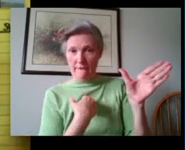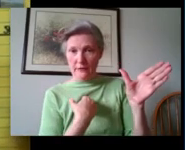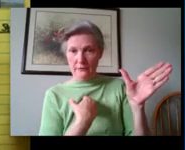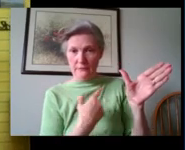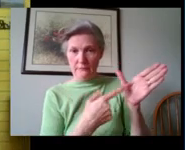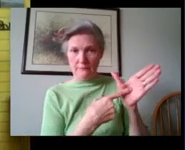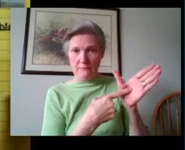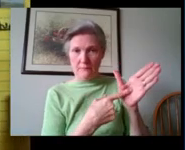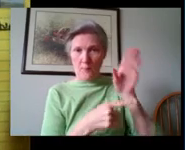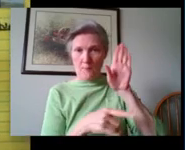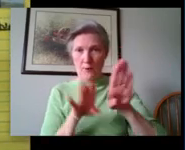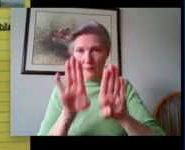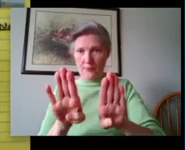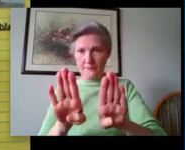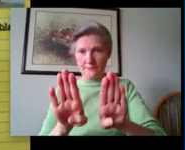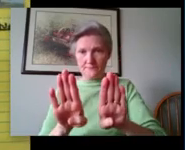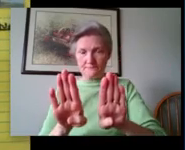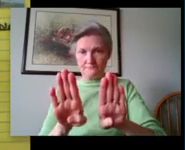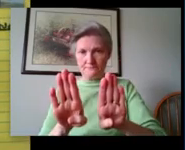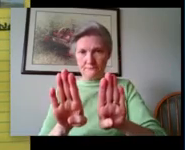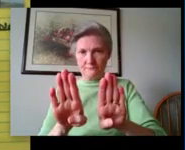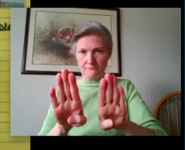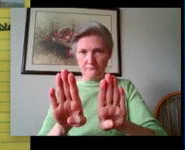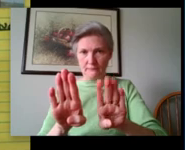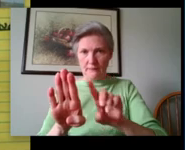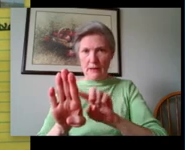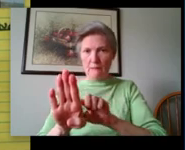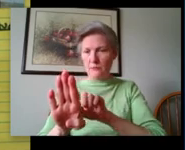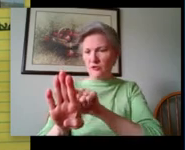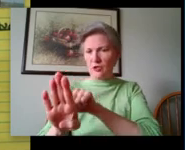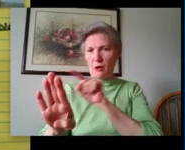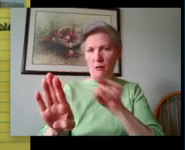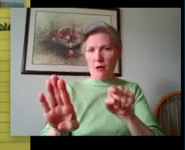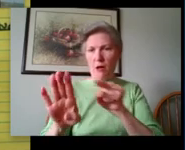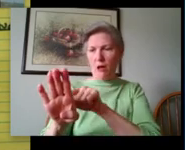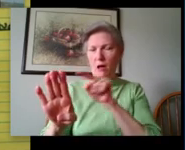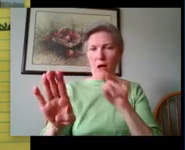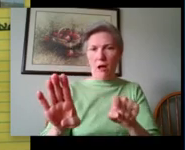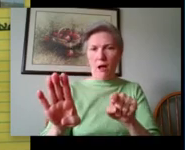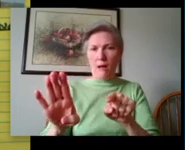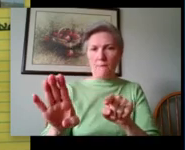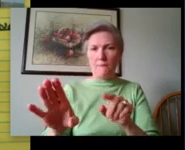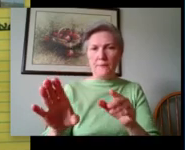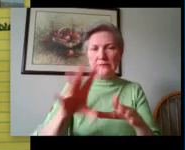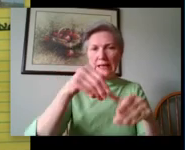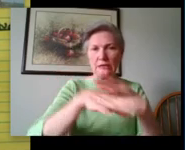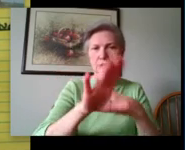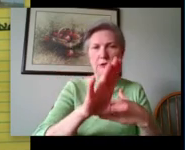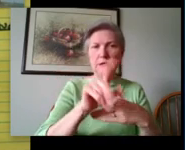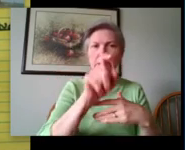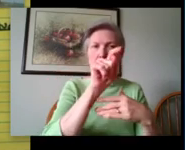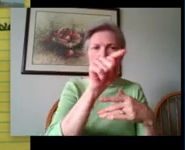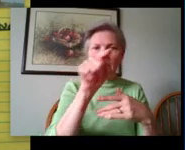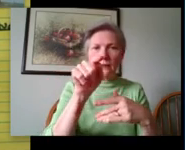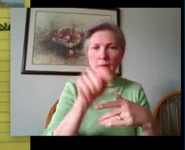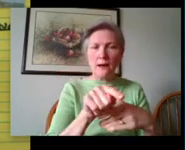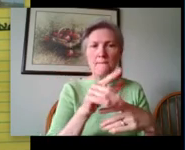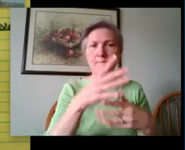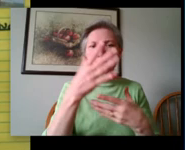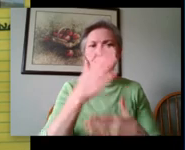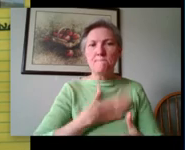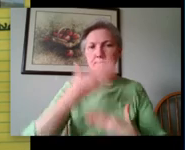so we can both see it. All right, so I'm going to take this table and I'm going to start plotting my data, right? I'm going to go ahead and use a different color. How